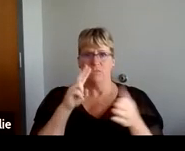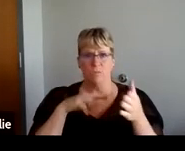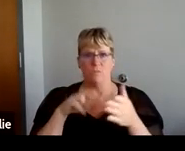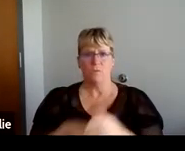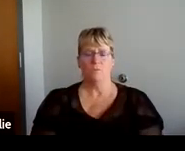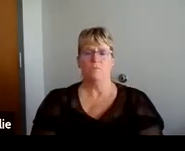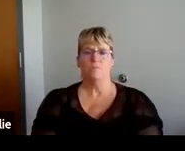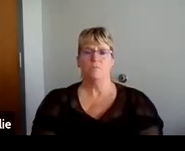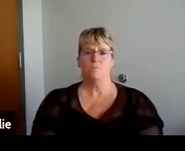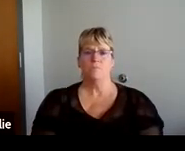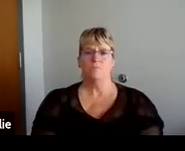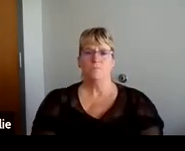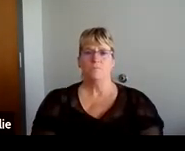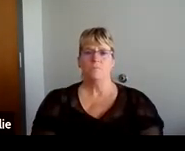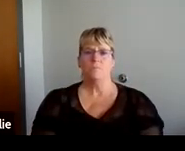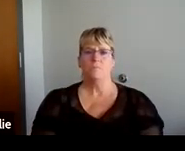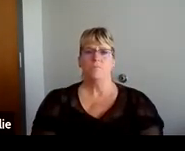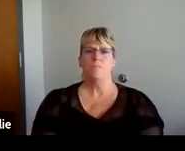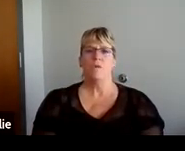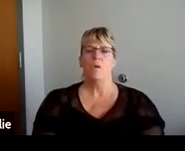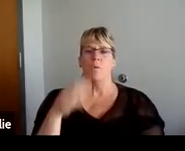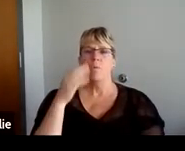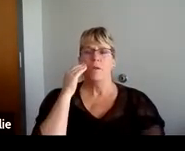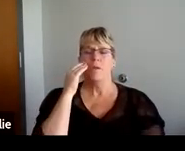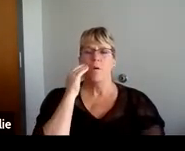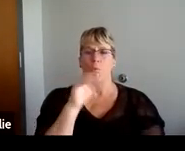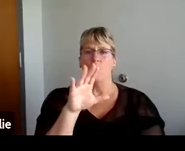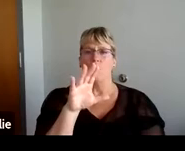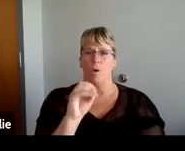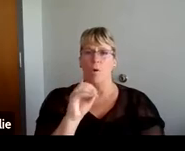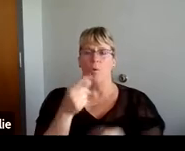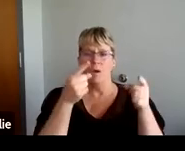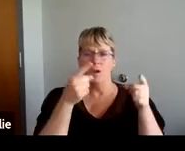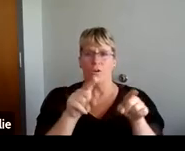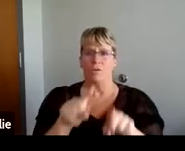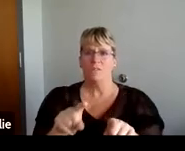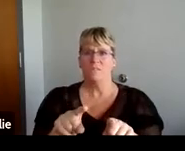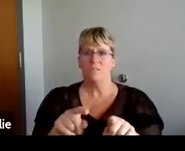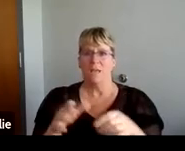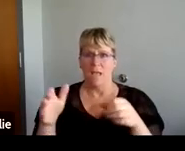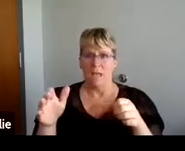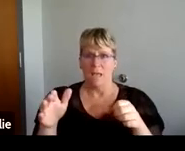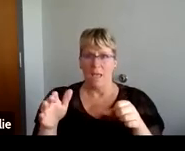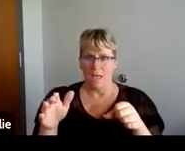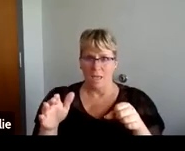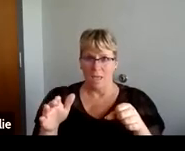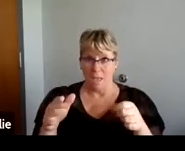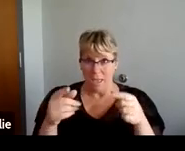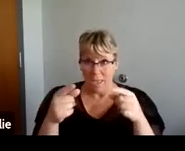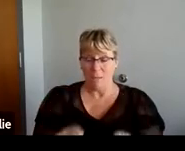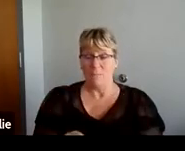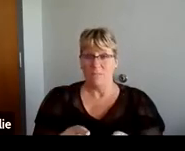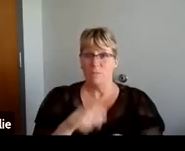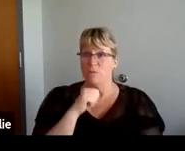We know that co-occurrence occurs. I don't think we have a full handle on